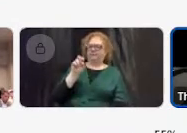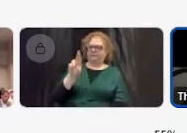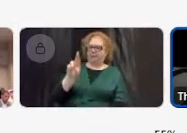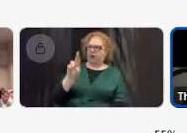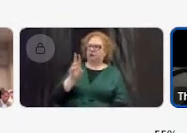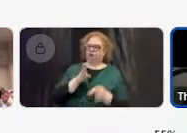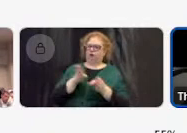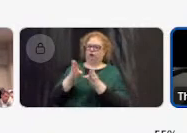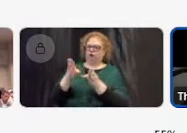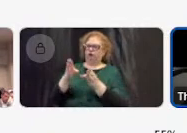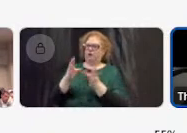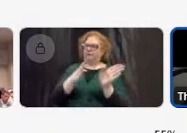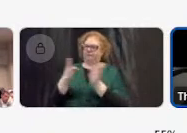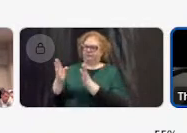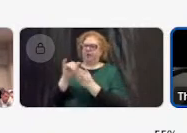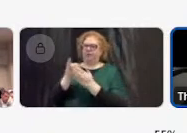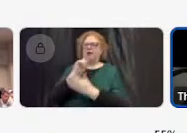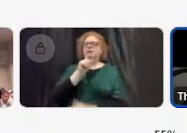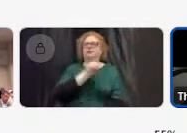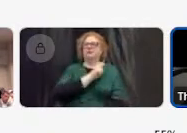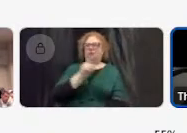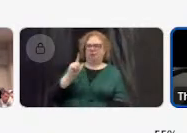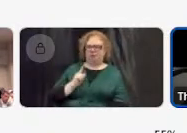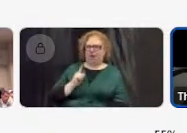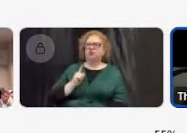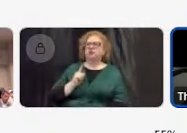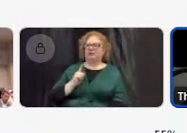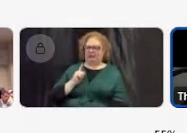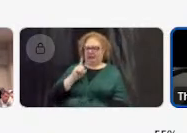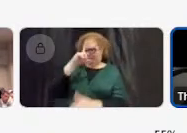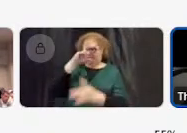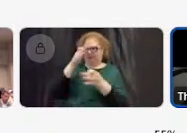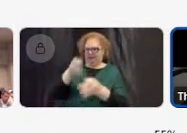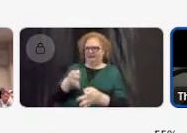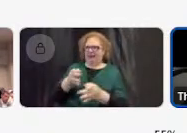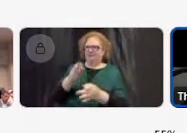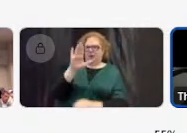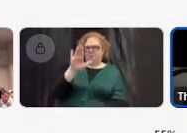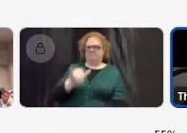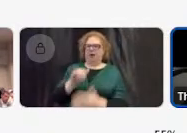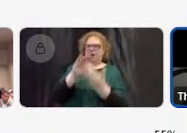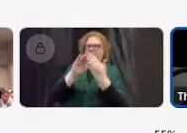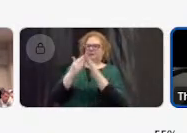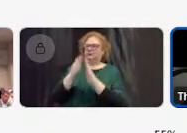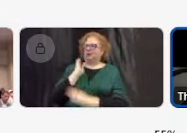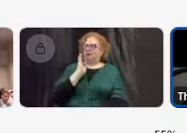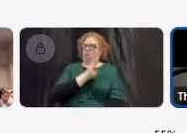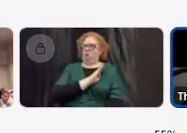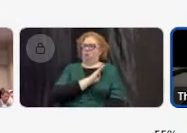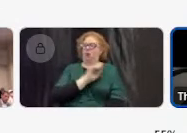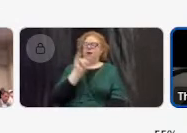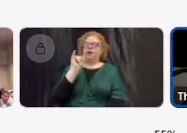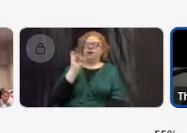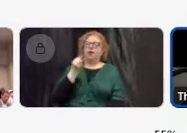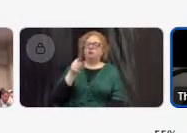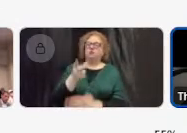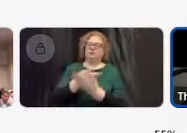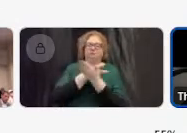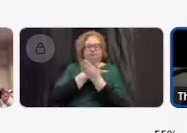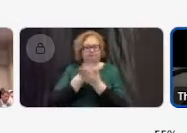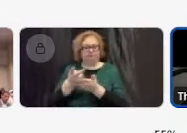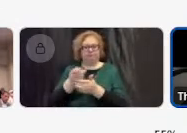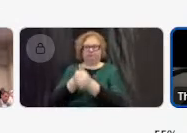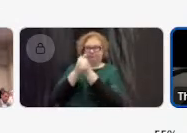a legislative enactment by the city board. The failure to follow the master street plan